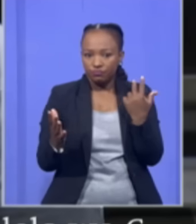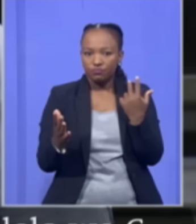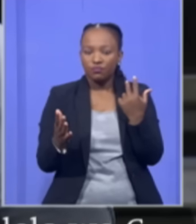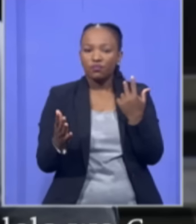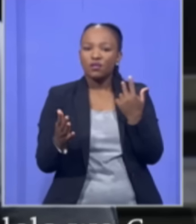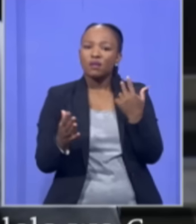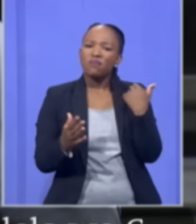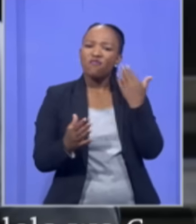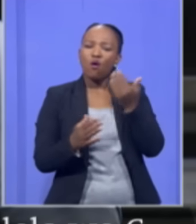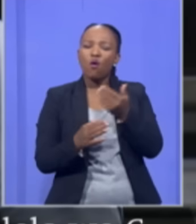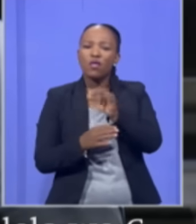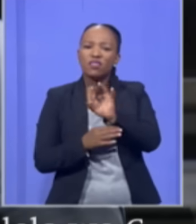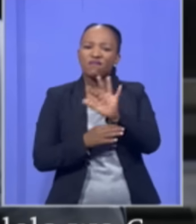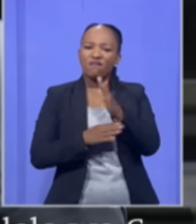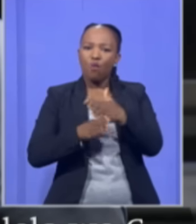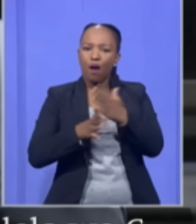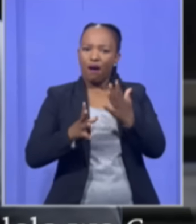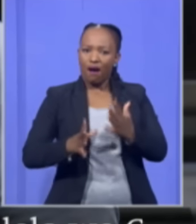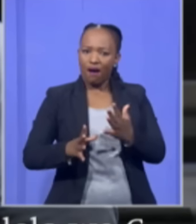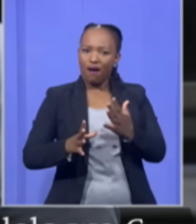having 35 workers.